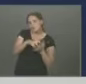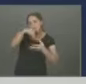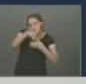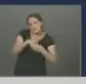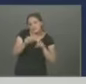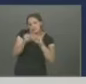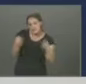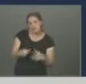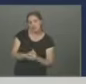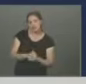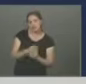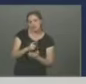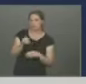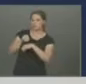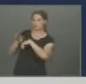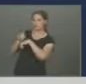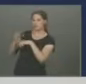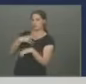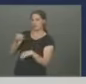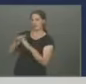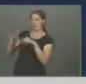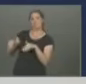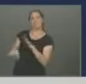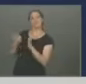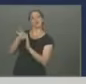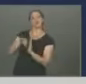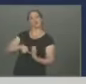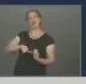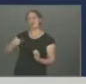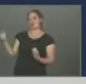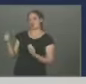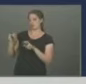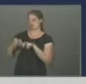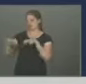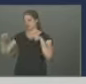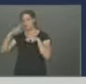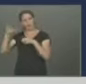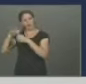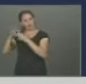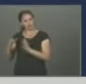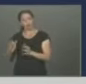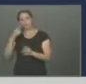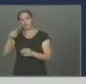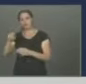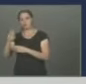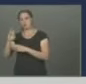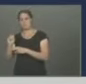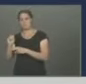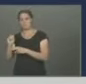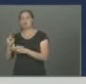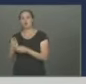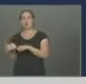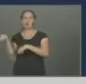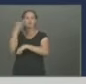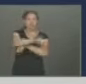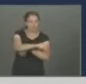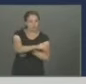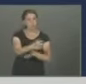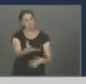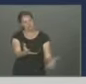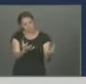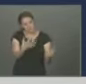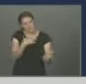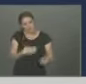You advise the White House, find an alternative slate of electors for Trump to overturn the will of the people. That's what you said. You